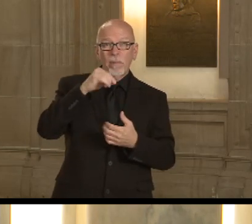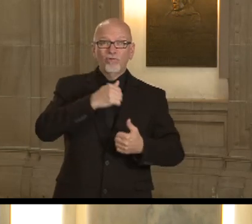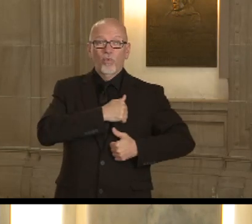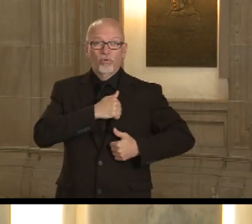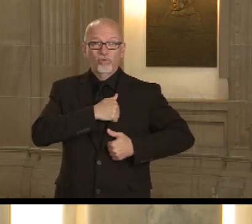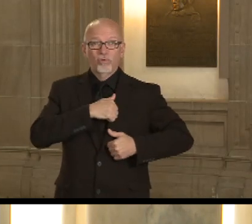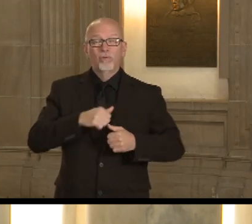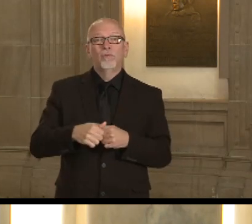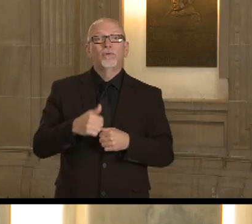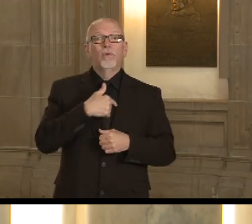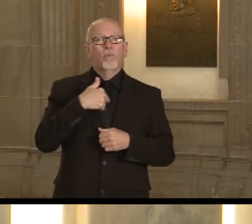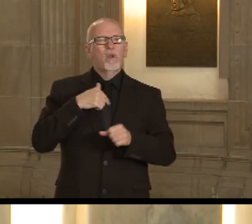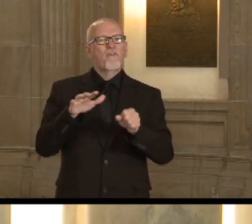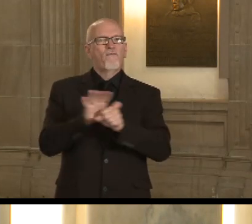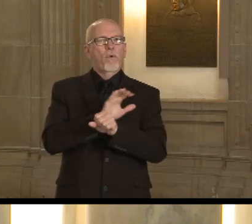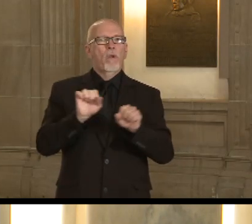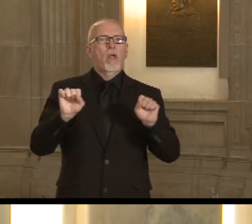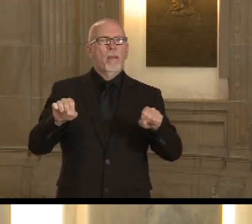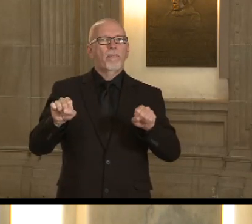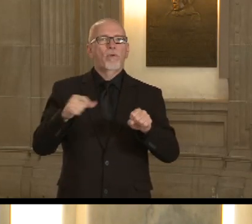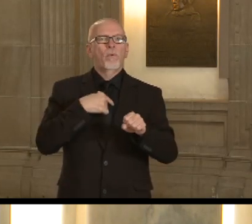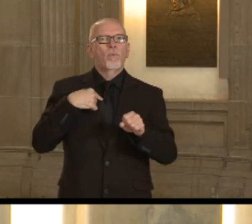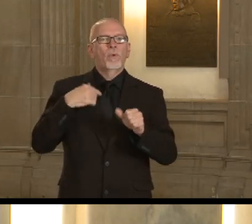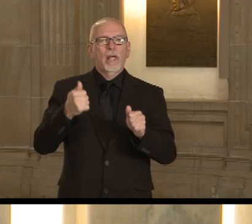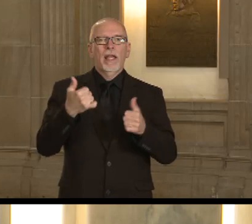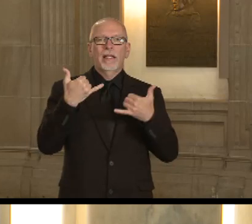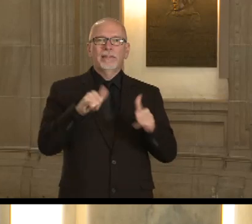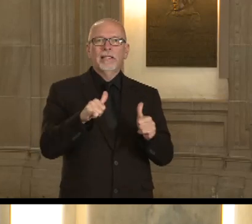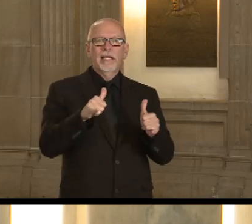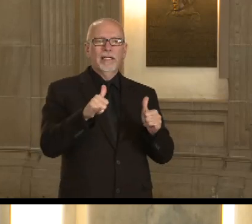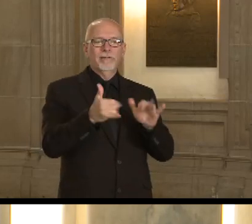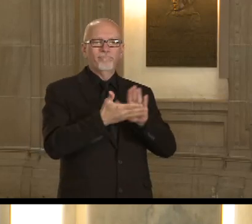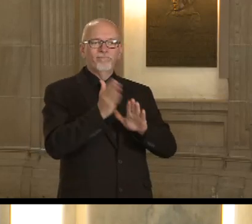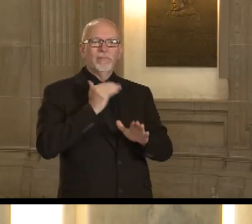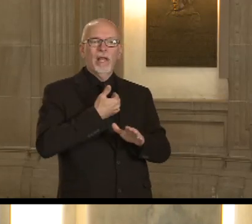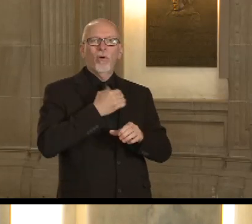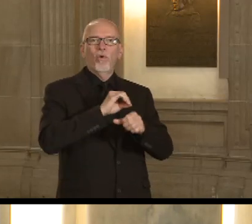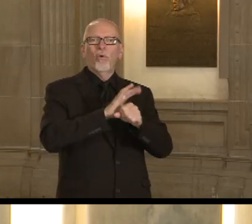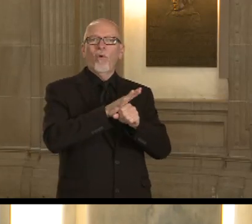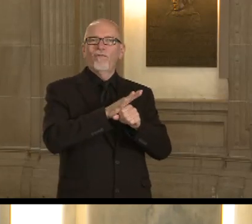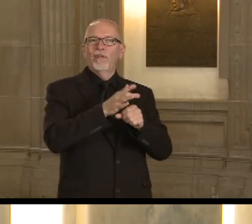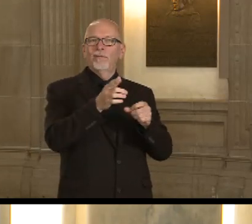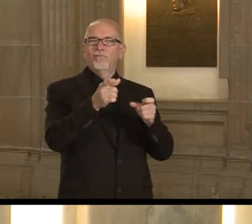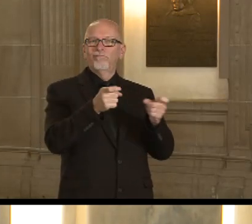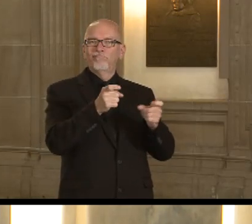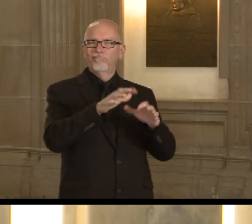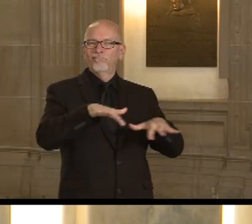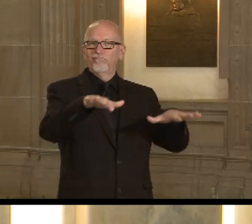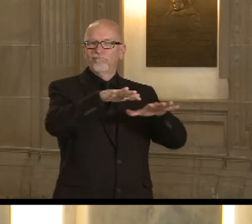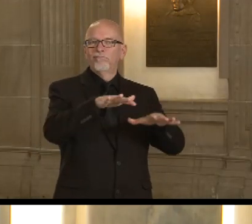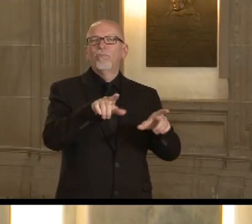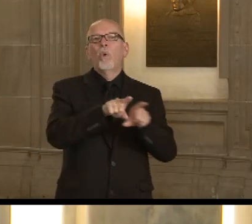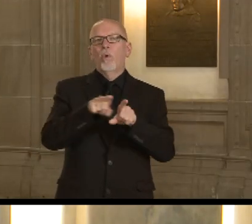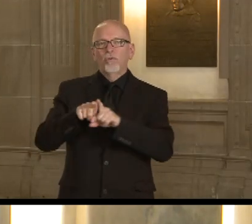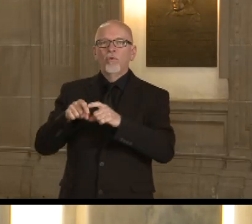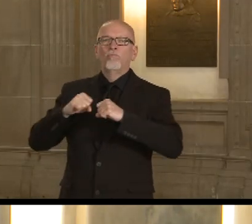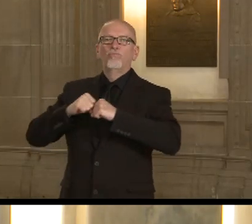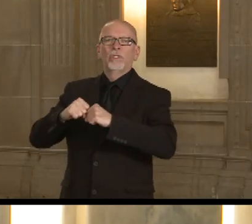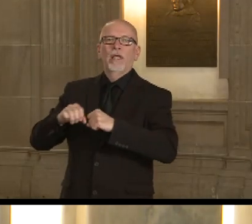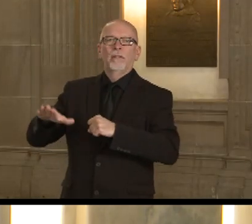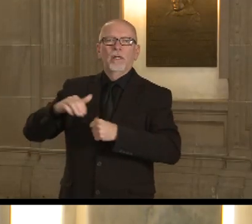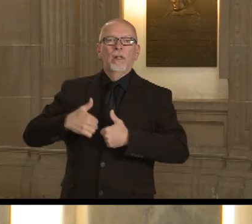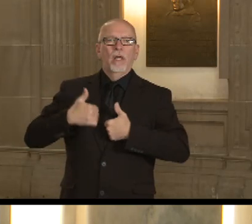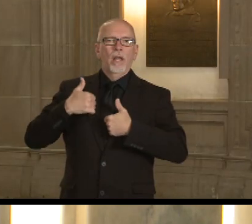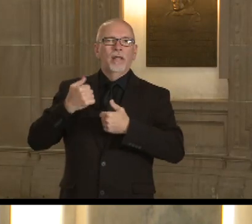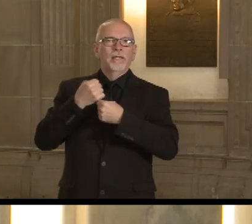soldiers. We are fully capable of conducting the COVID-19 risk mitigation strategy, as well as protecting the lives,